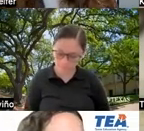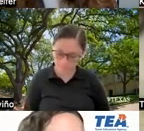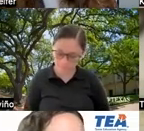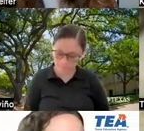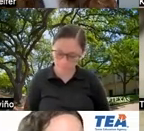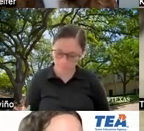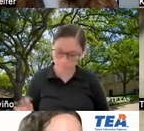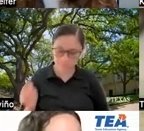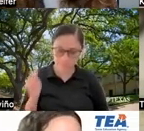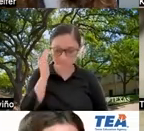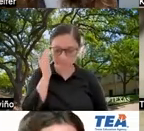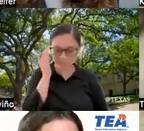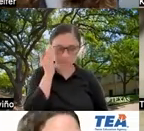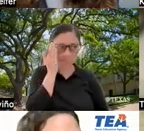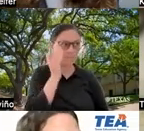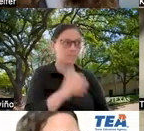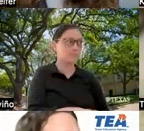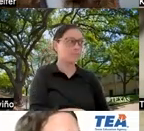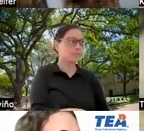Sarah Abrahams. Present.